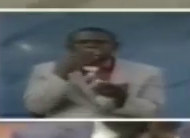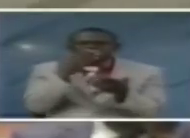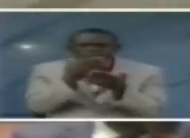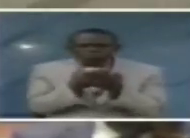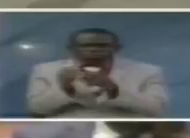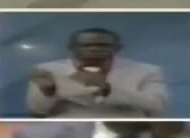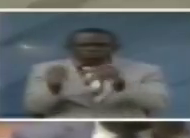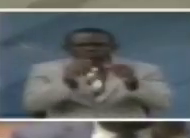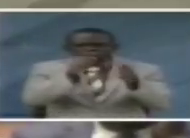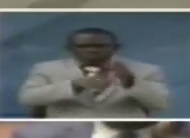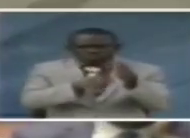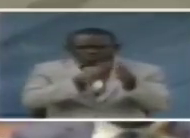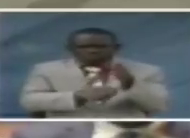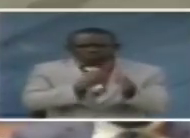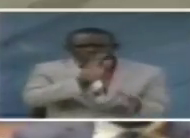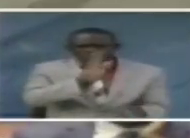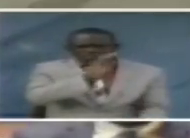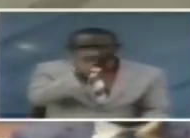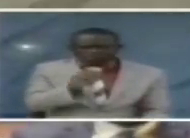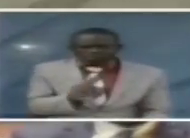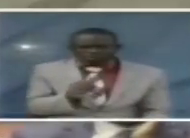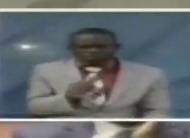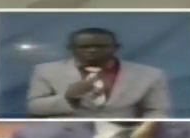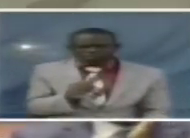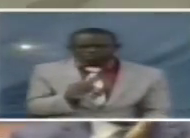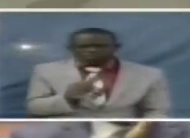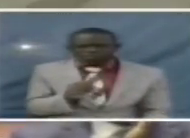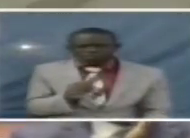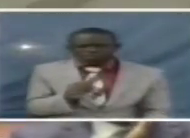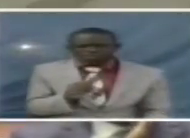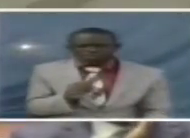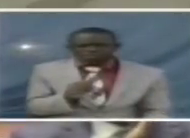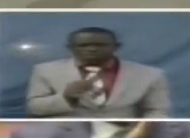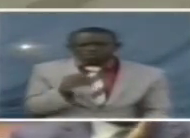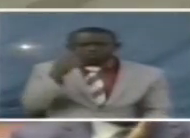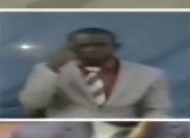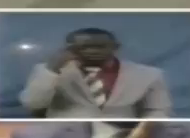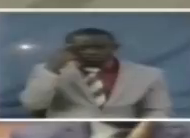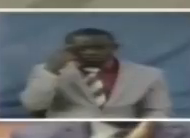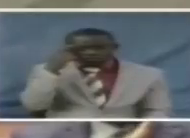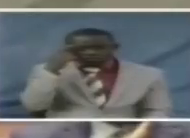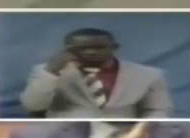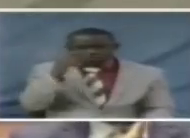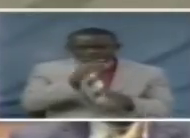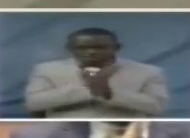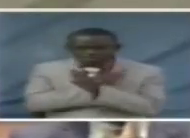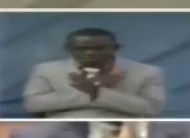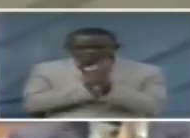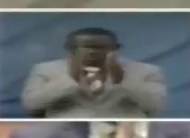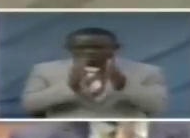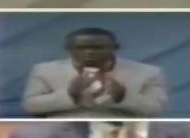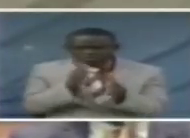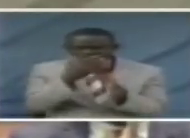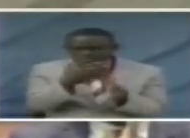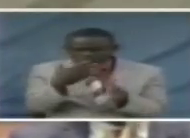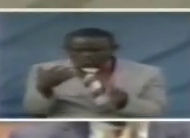to impose a property transfer tax at the rate of 5% on the value